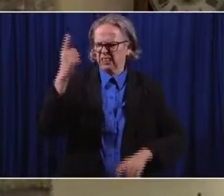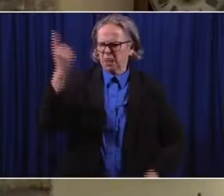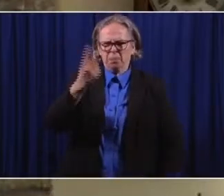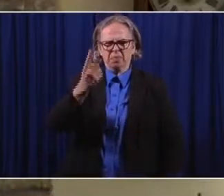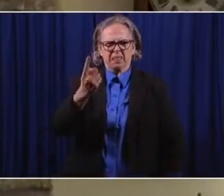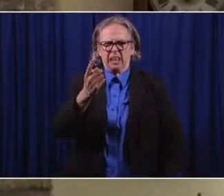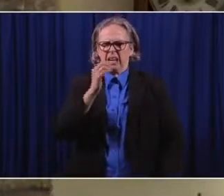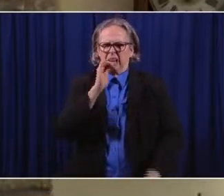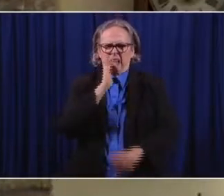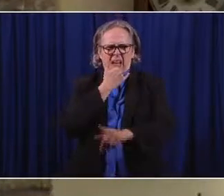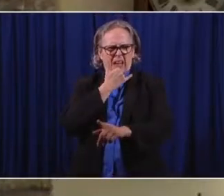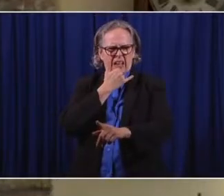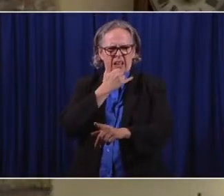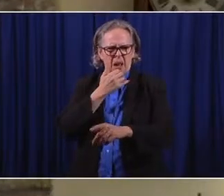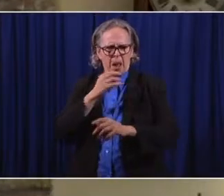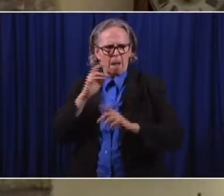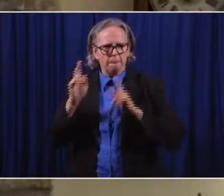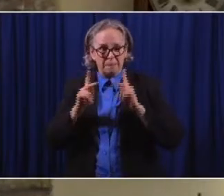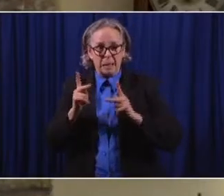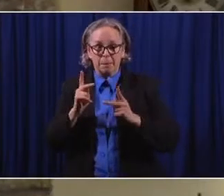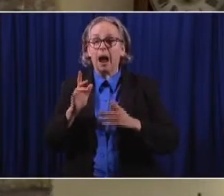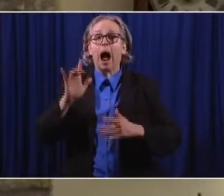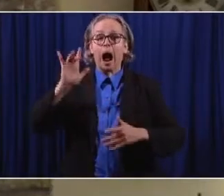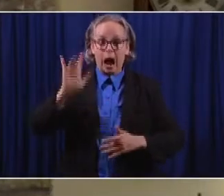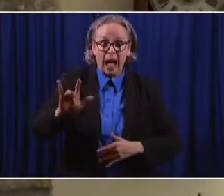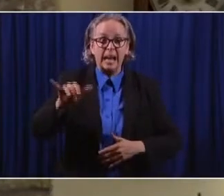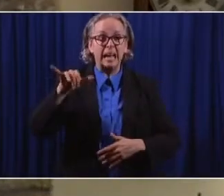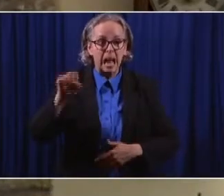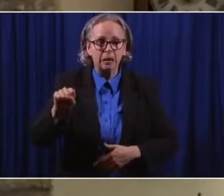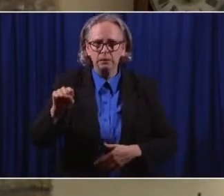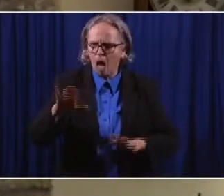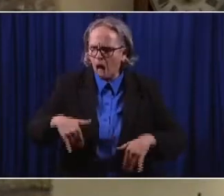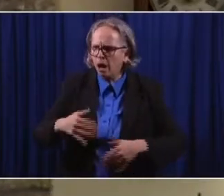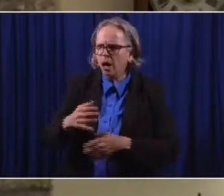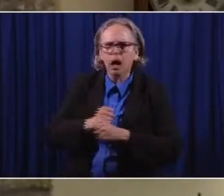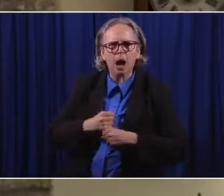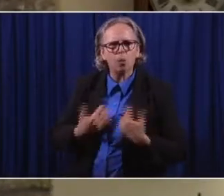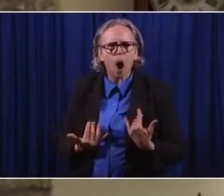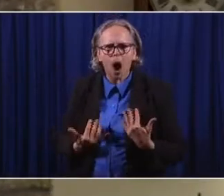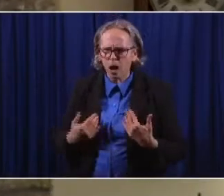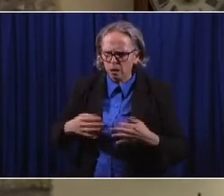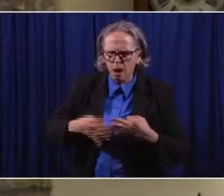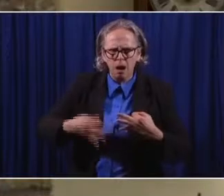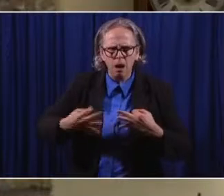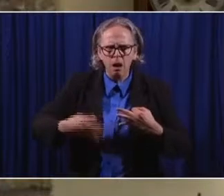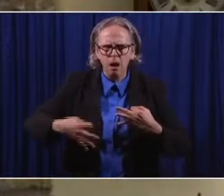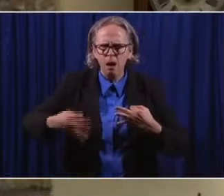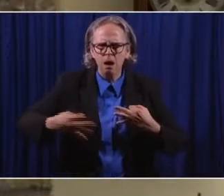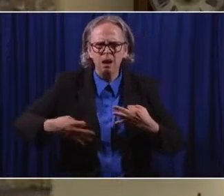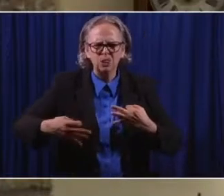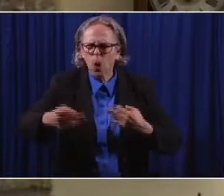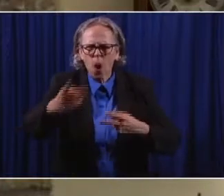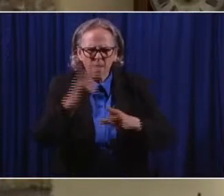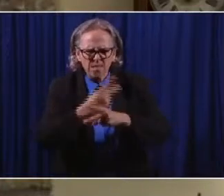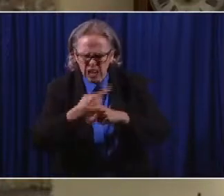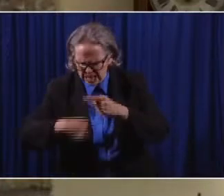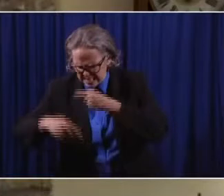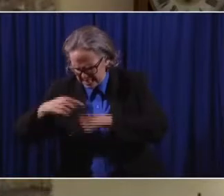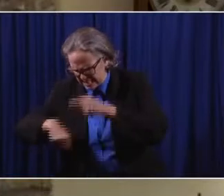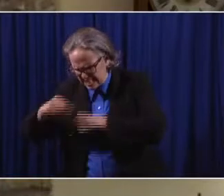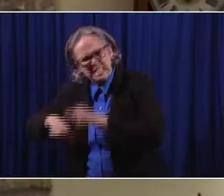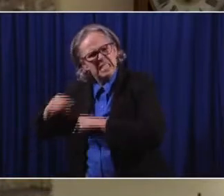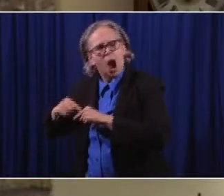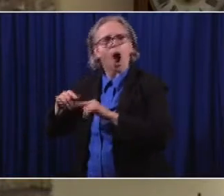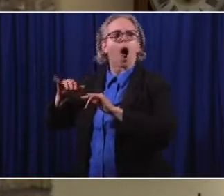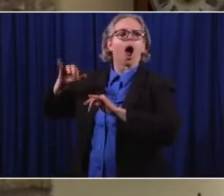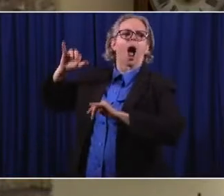who didn't get it. So they went back, examined it, the data or the statistics I just gave a few minutes ago, what they found